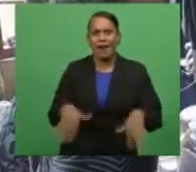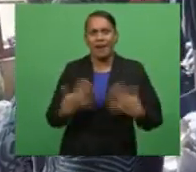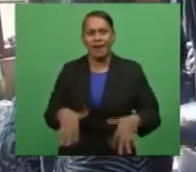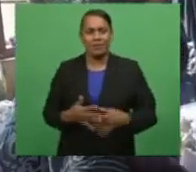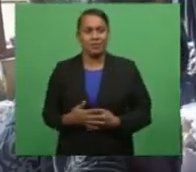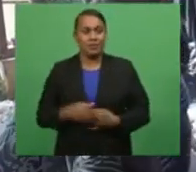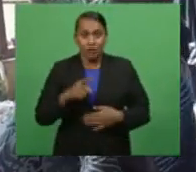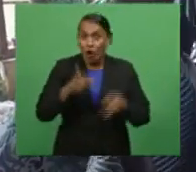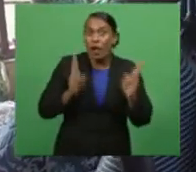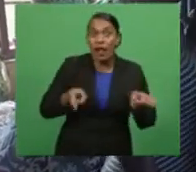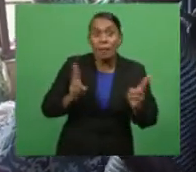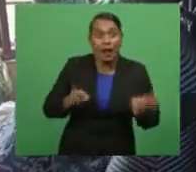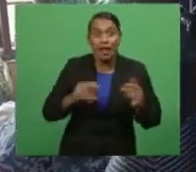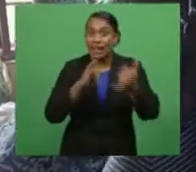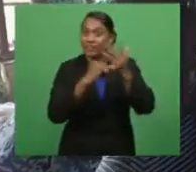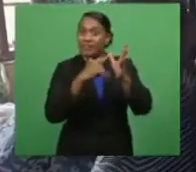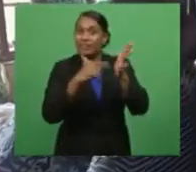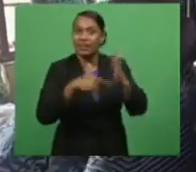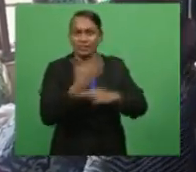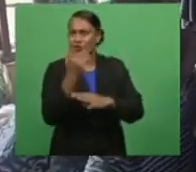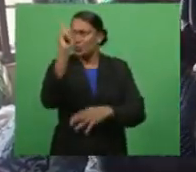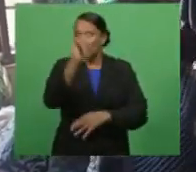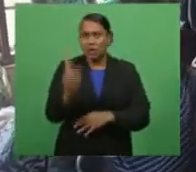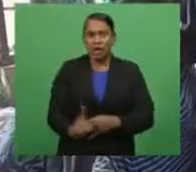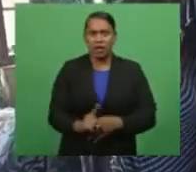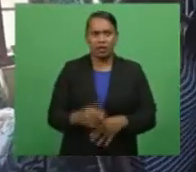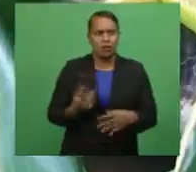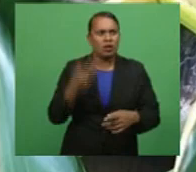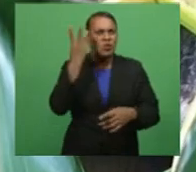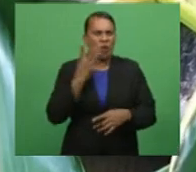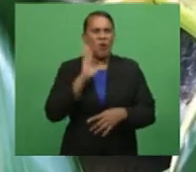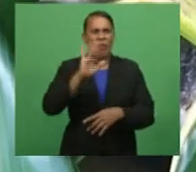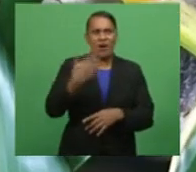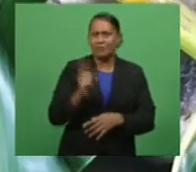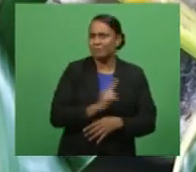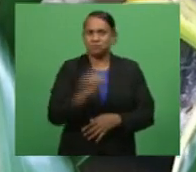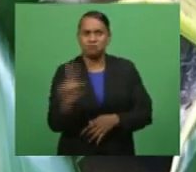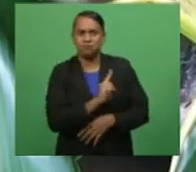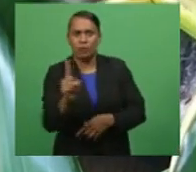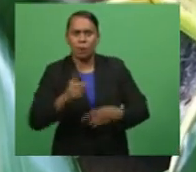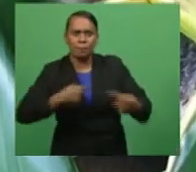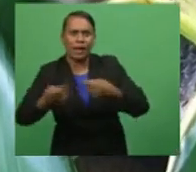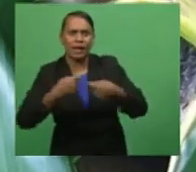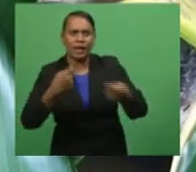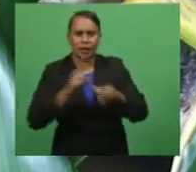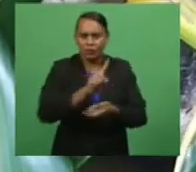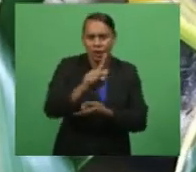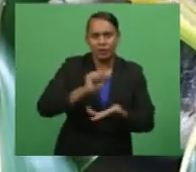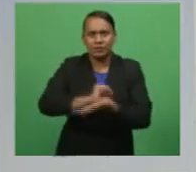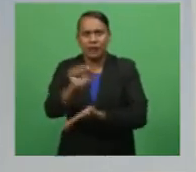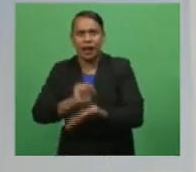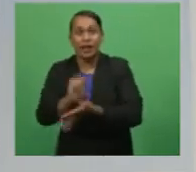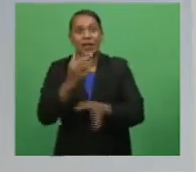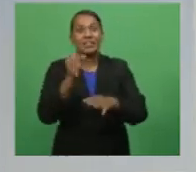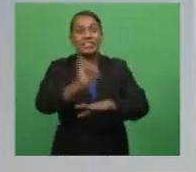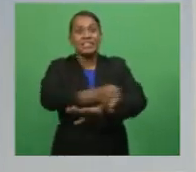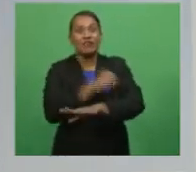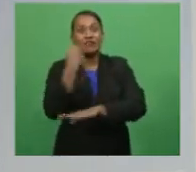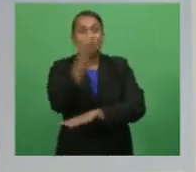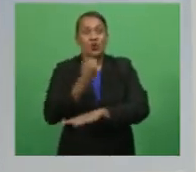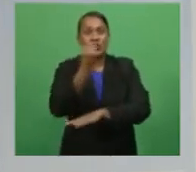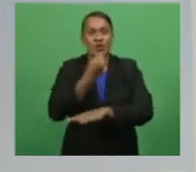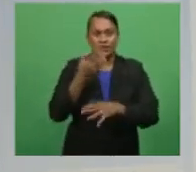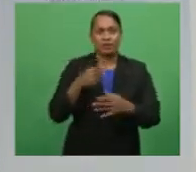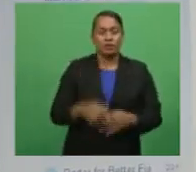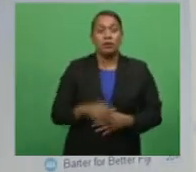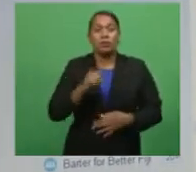Saturday, these women can be seen sitting at the Lambasa Municipal Market selling seafood delicacies. But thanks to the Barter